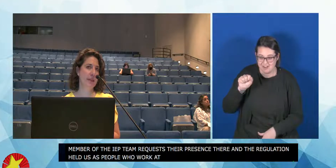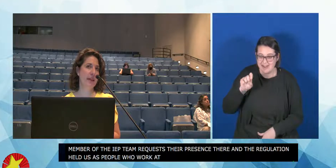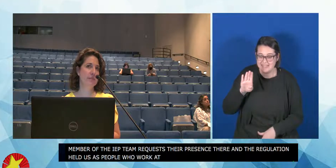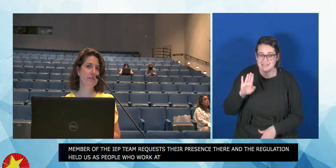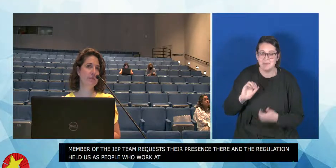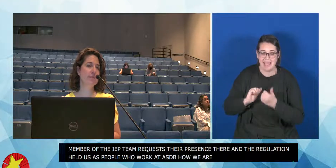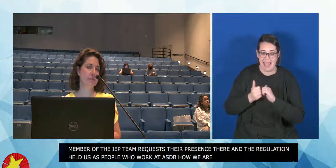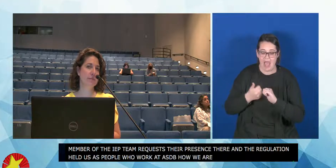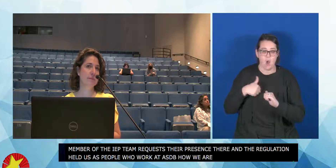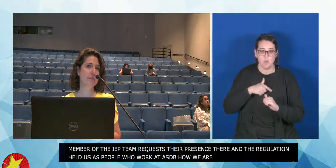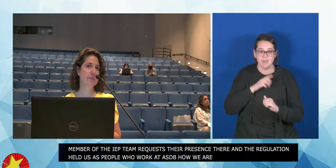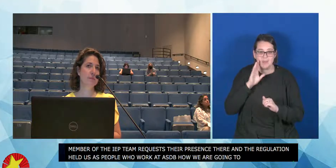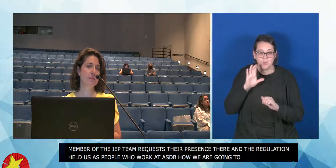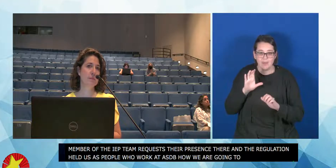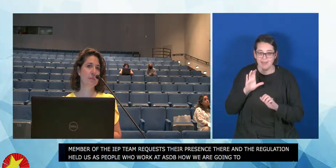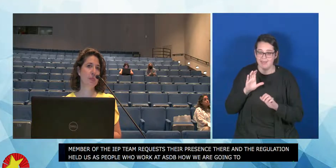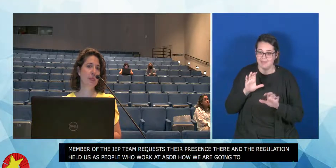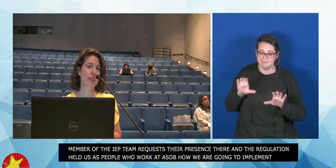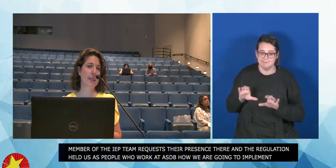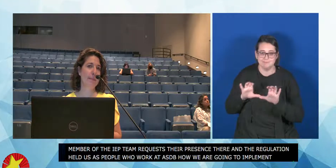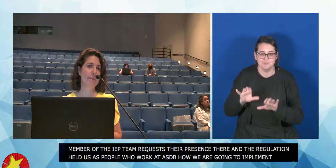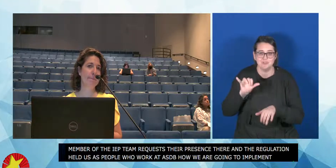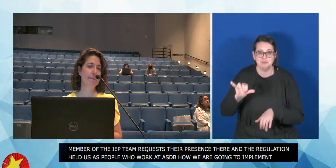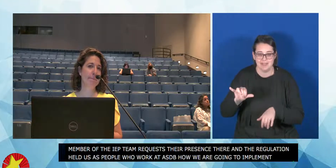implement that.